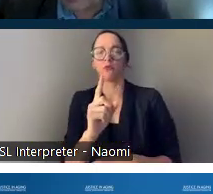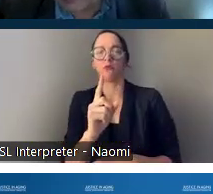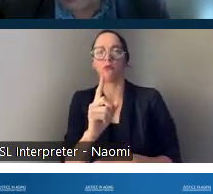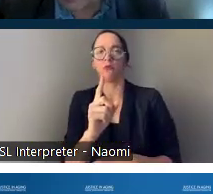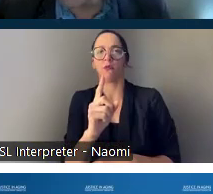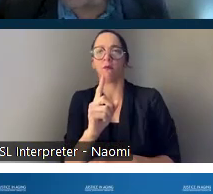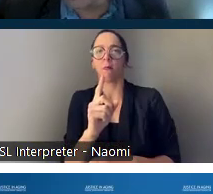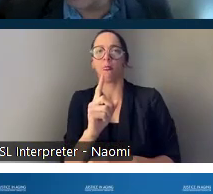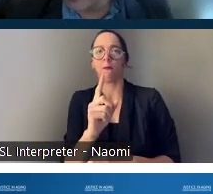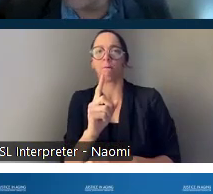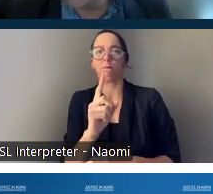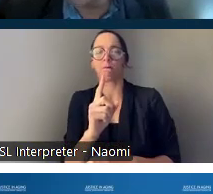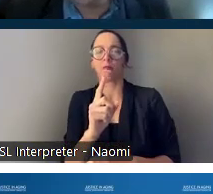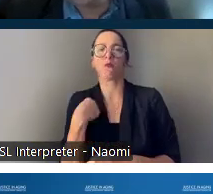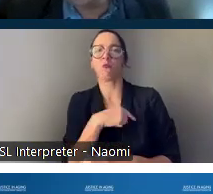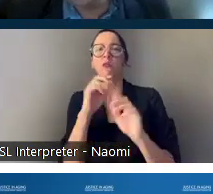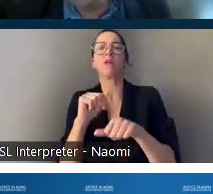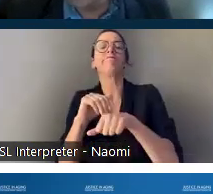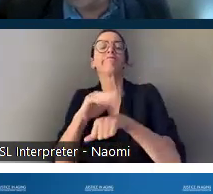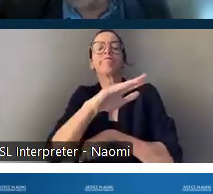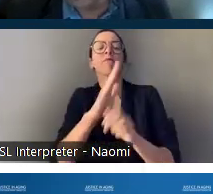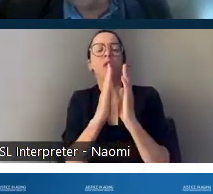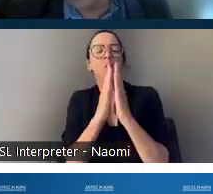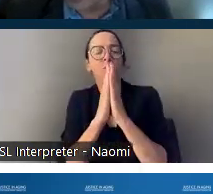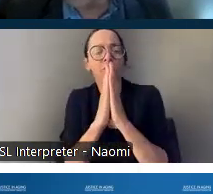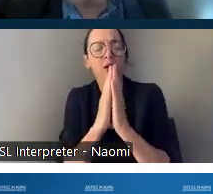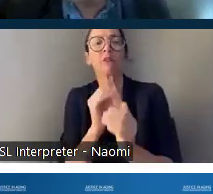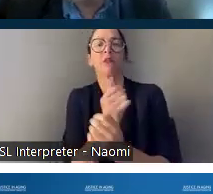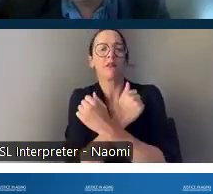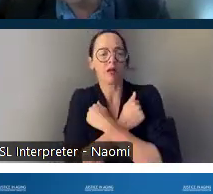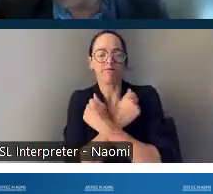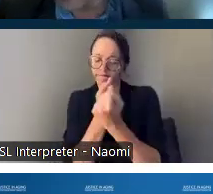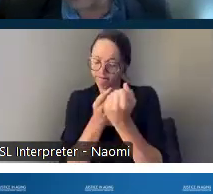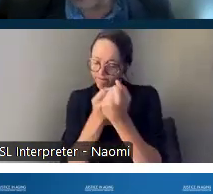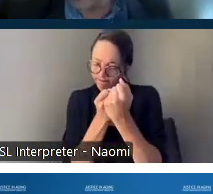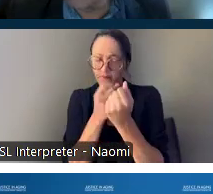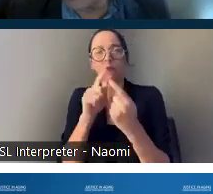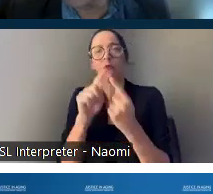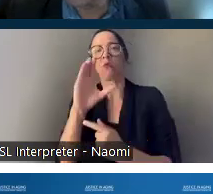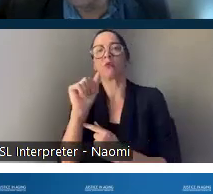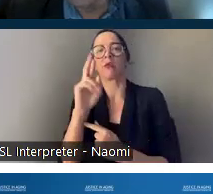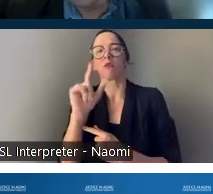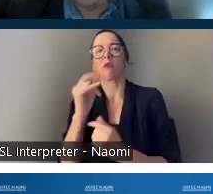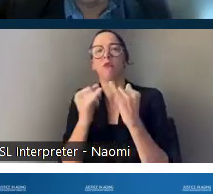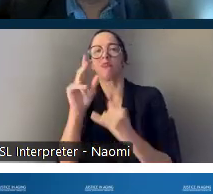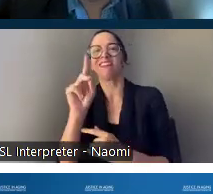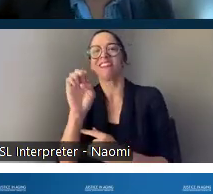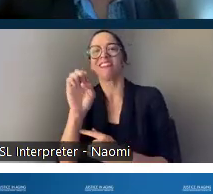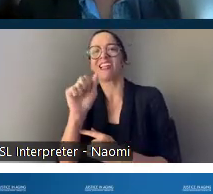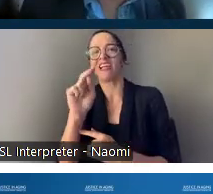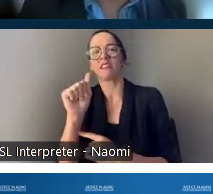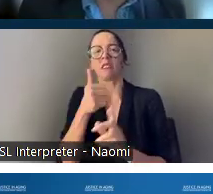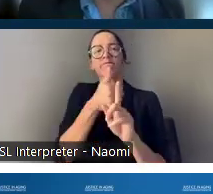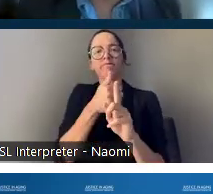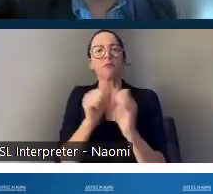send our prayers and love and support to Carol DeAndres, who's with the Department of Aging and